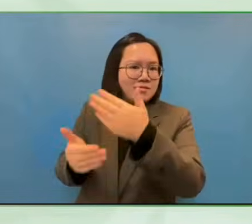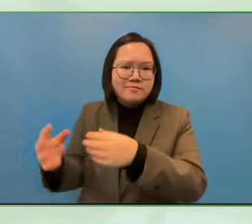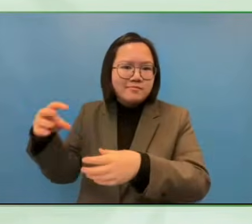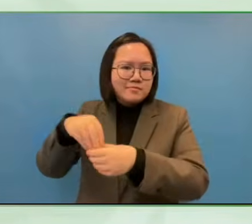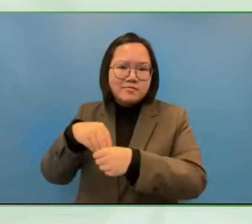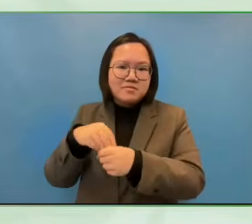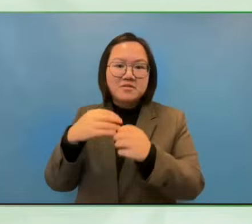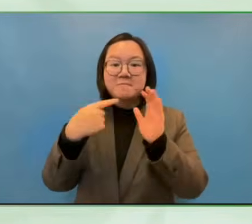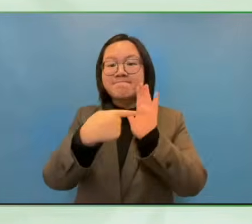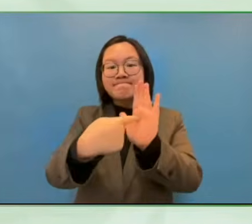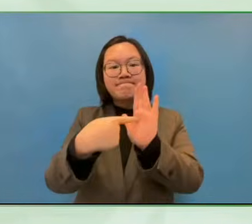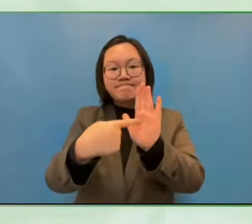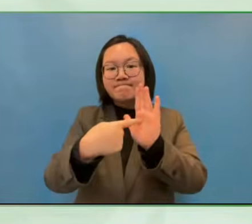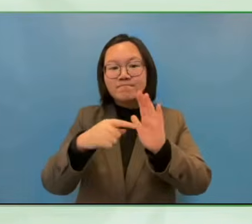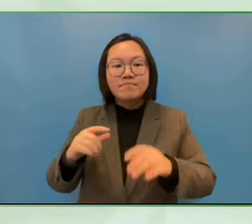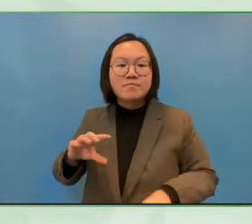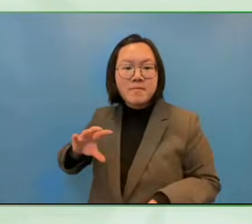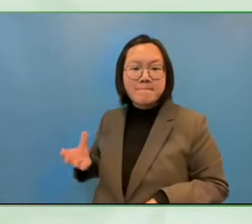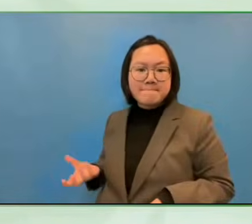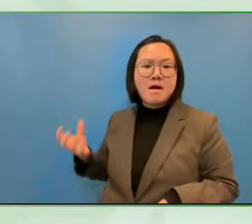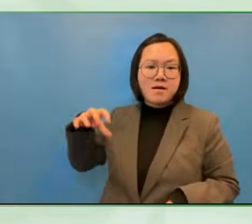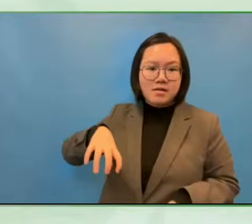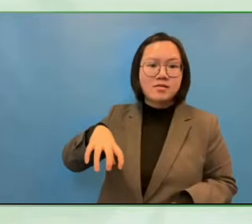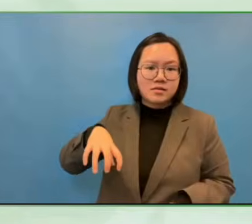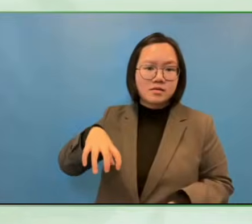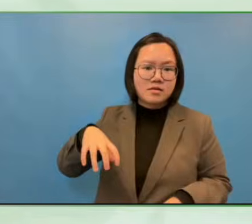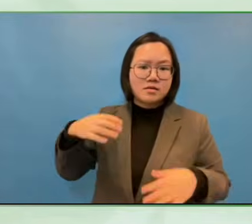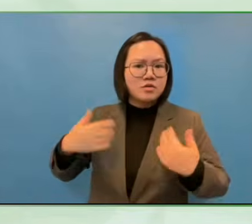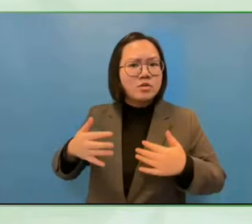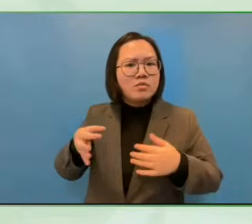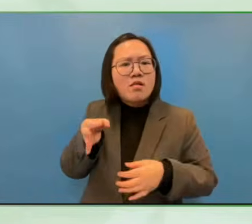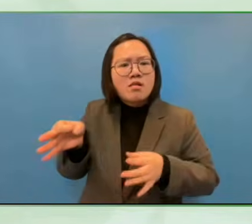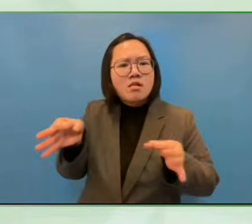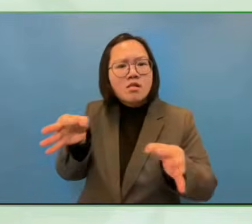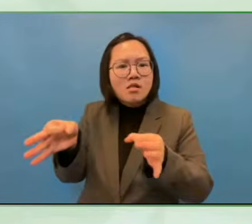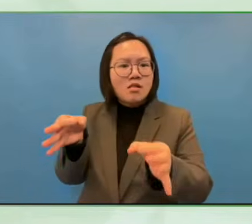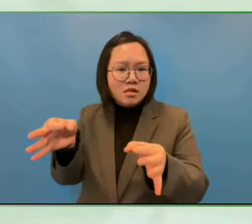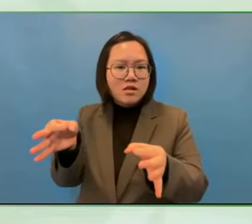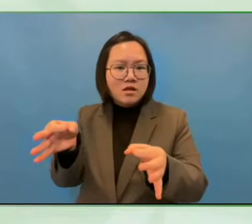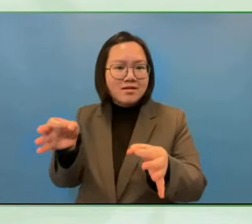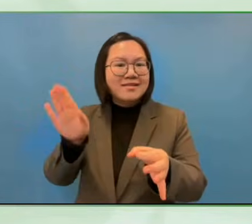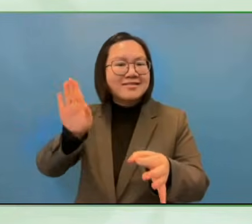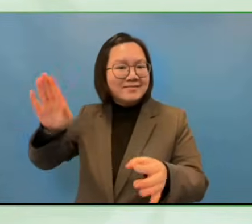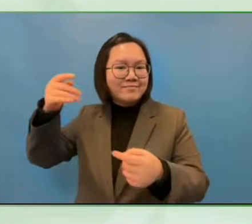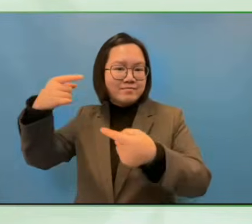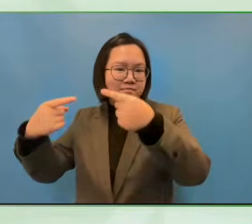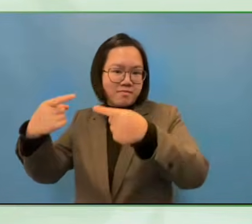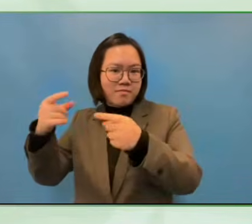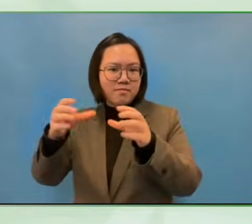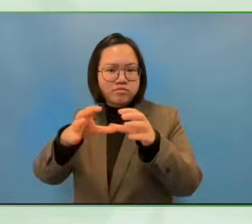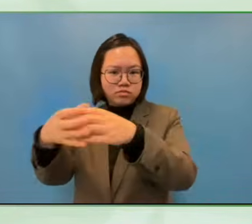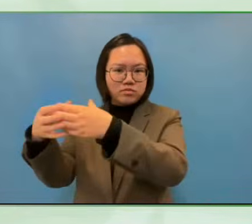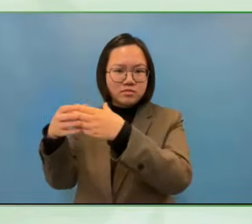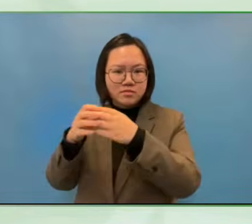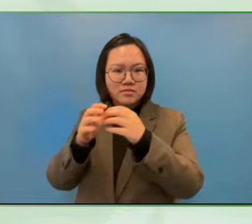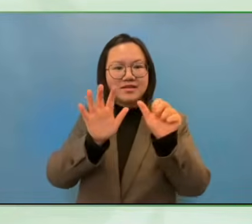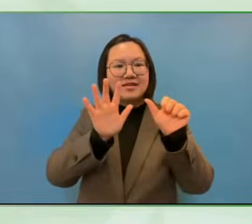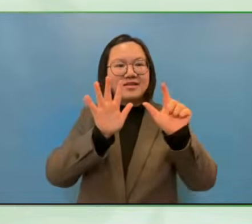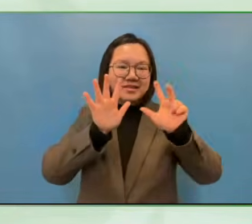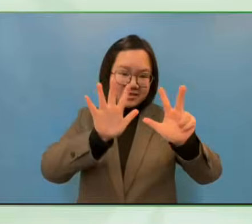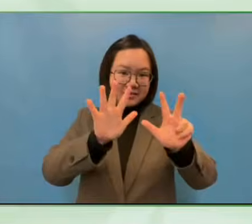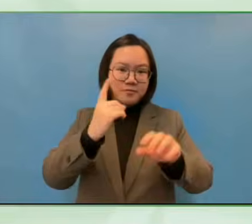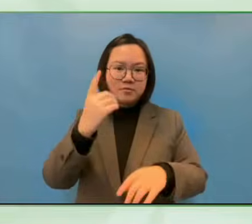case example. Overall, 81% of parties to the Paris Agreement, which includes disability in its